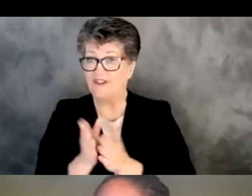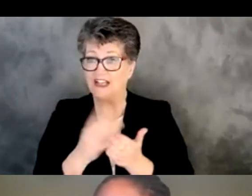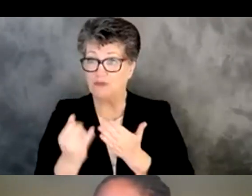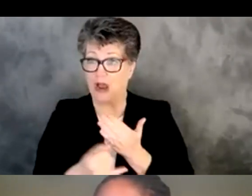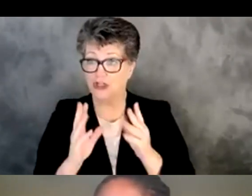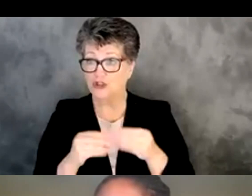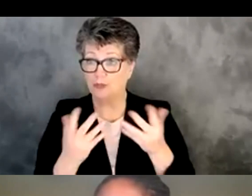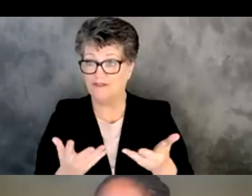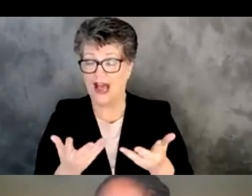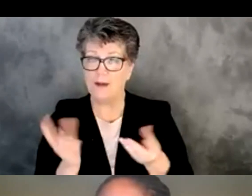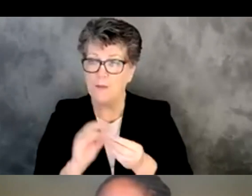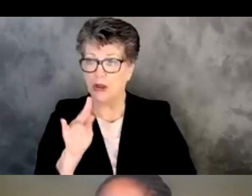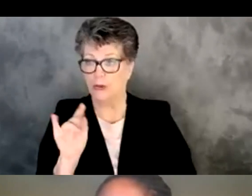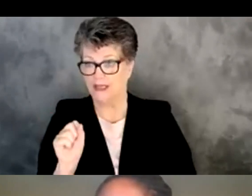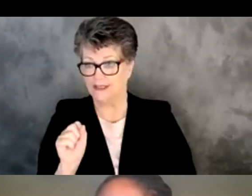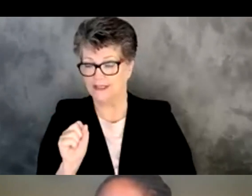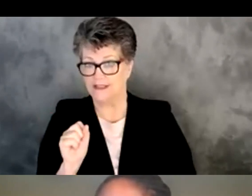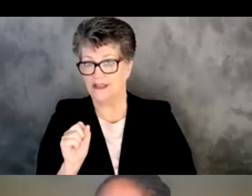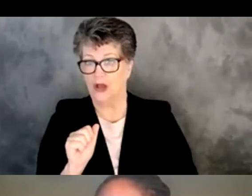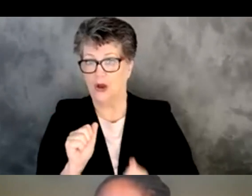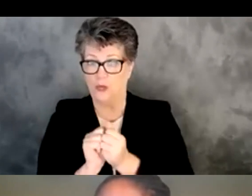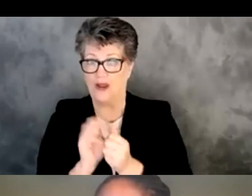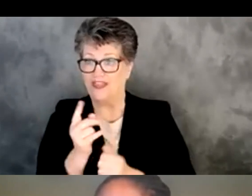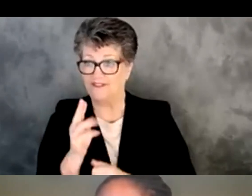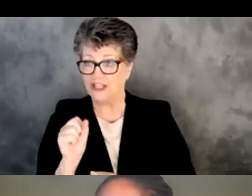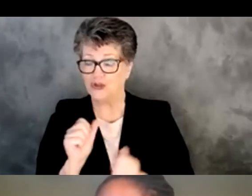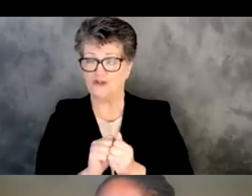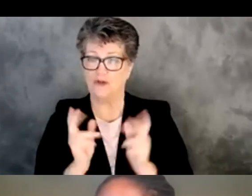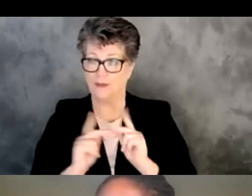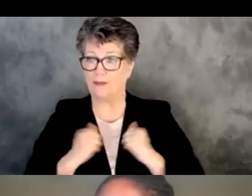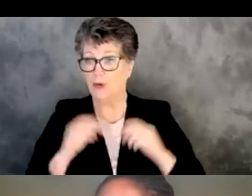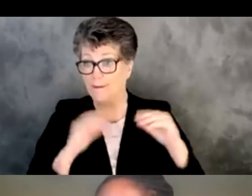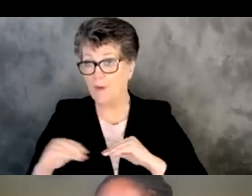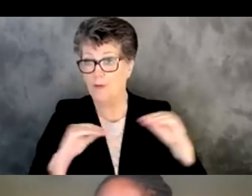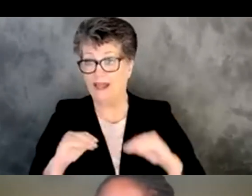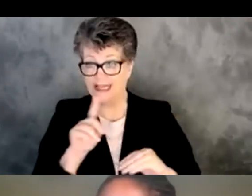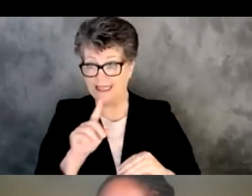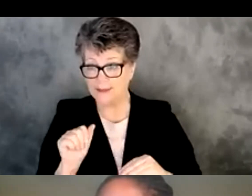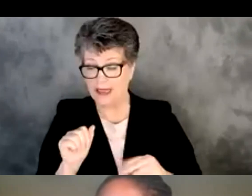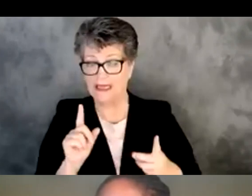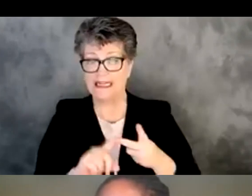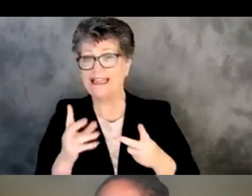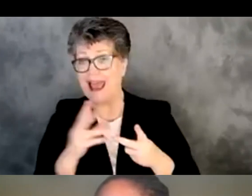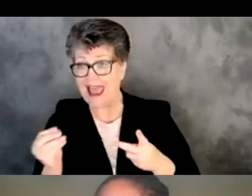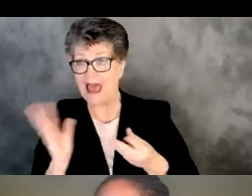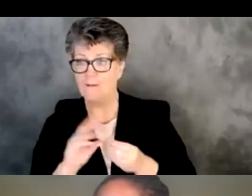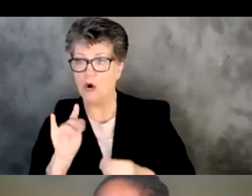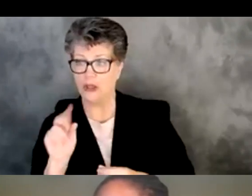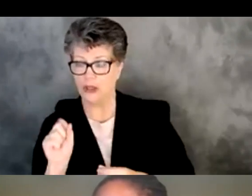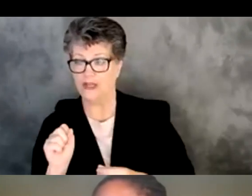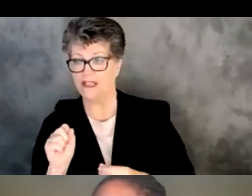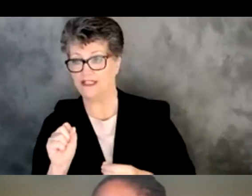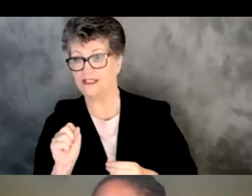provide additional units with features accessible to persons with mobility disabilities and additional units with